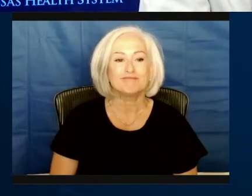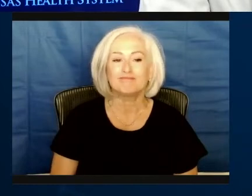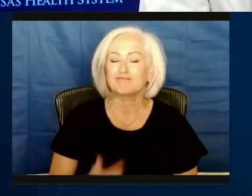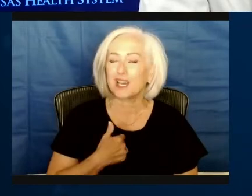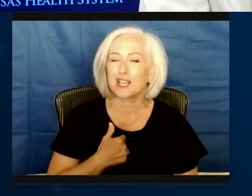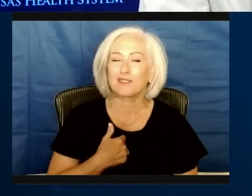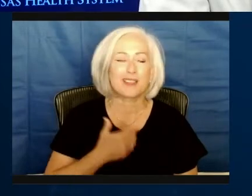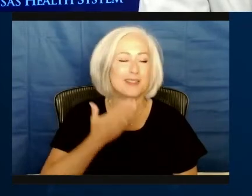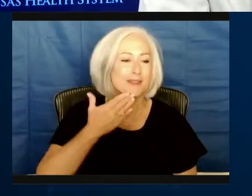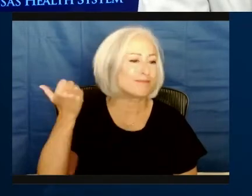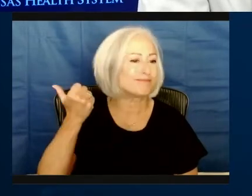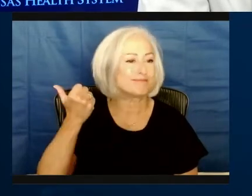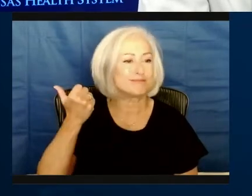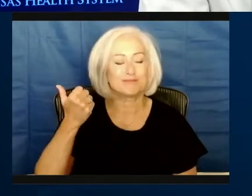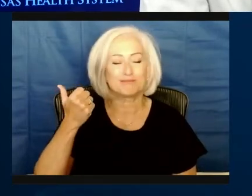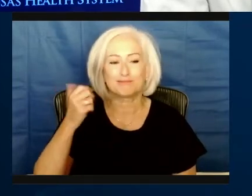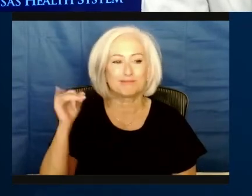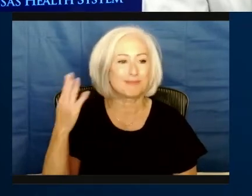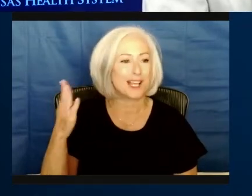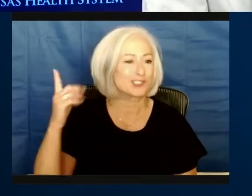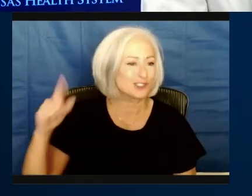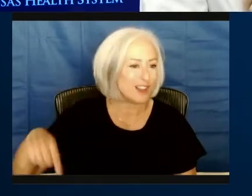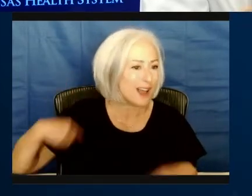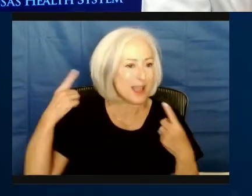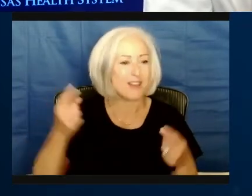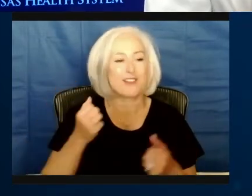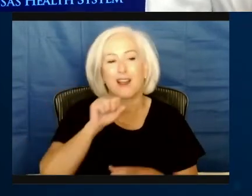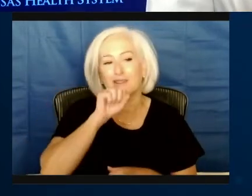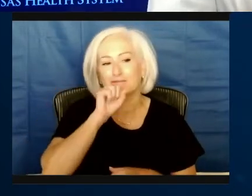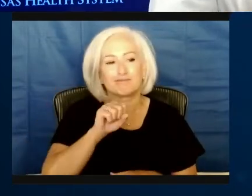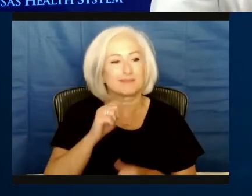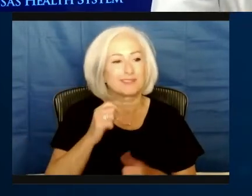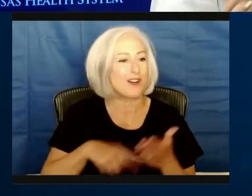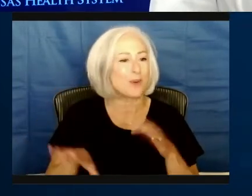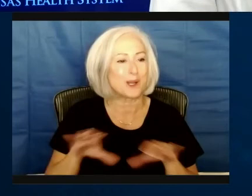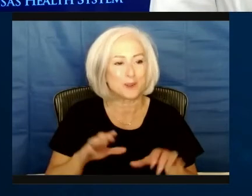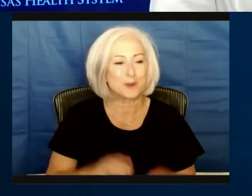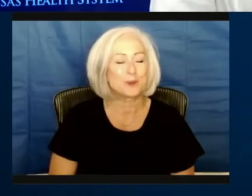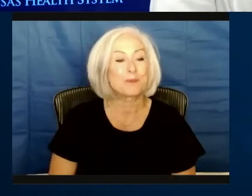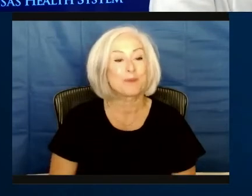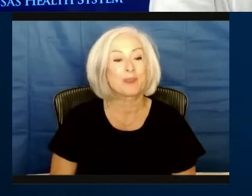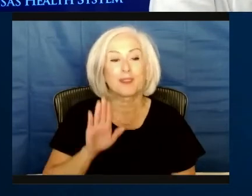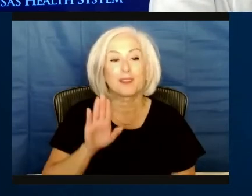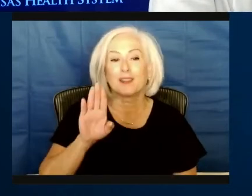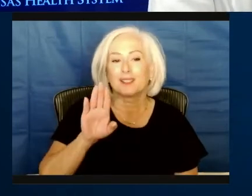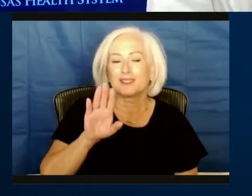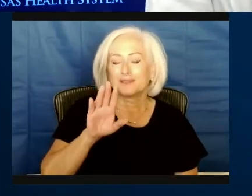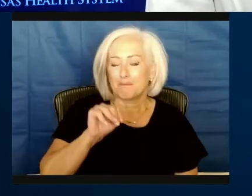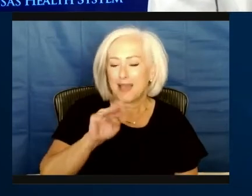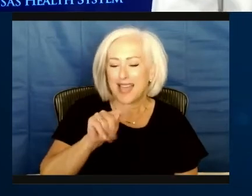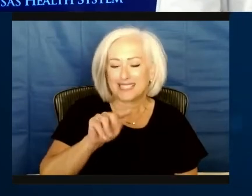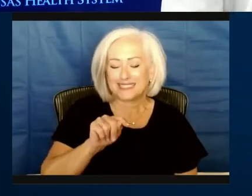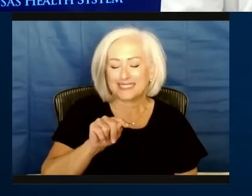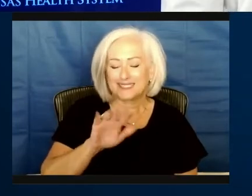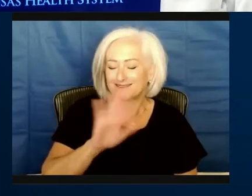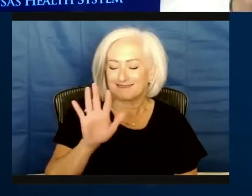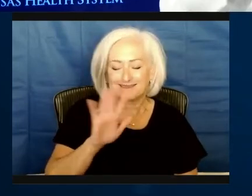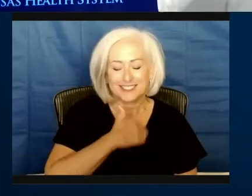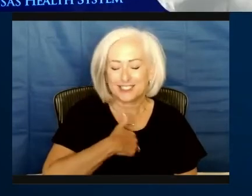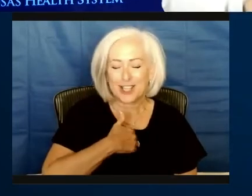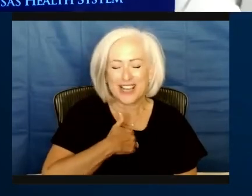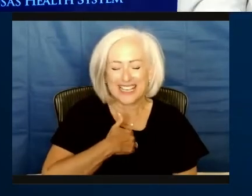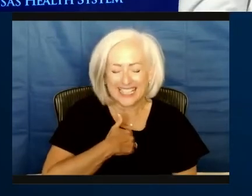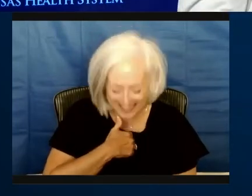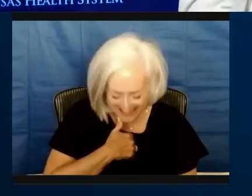I love what I do. So, not Matt, sorry, your brother.